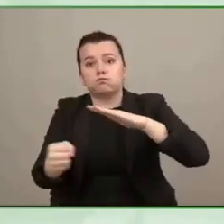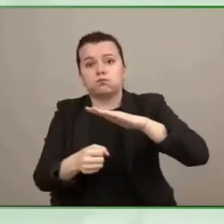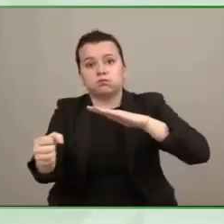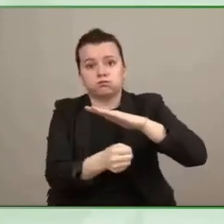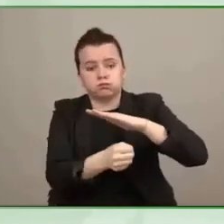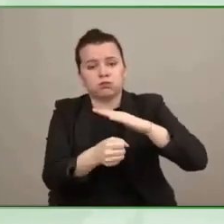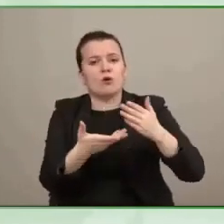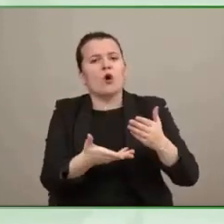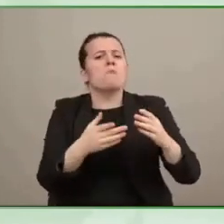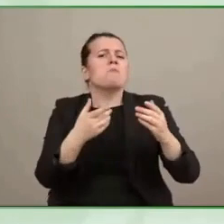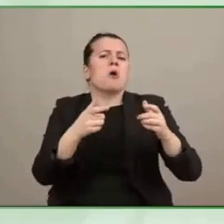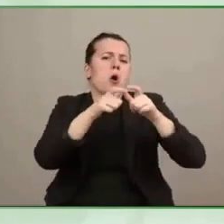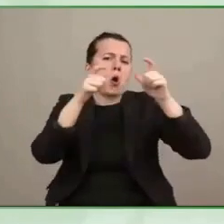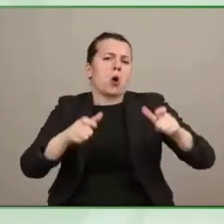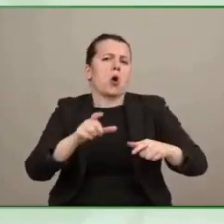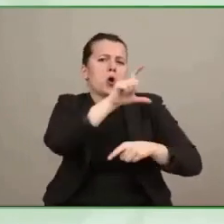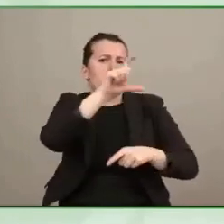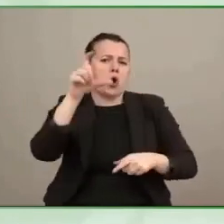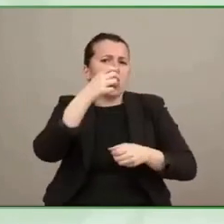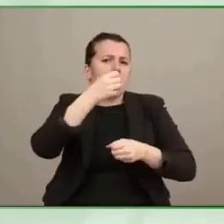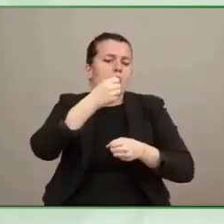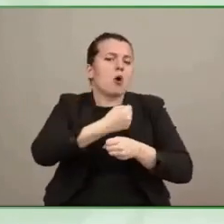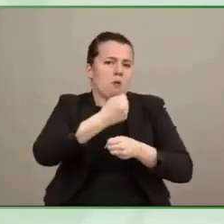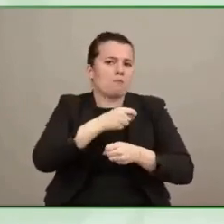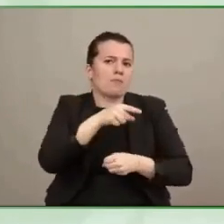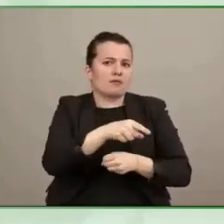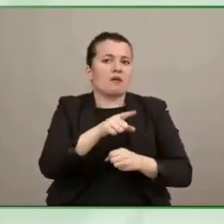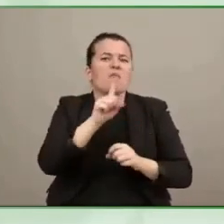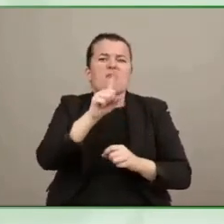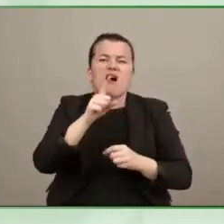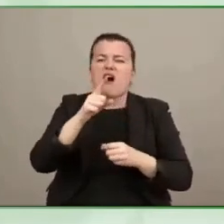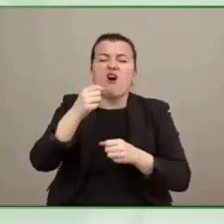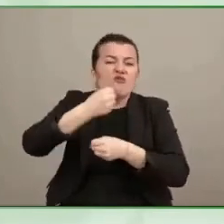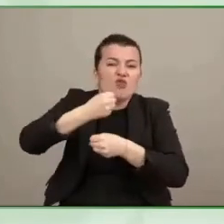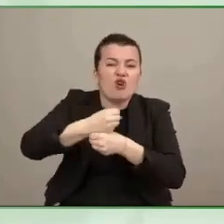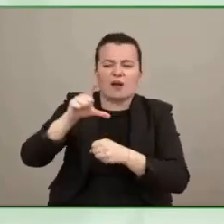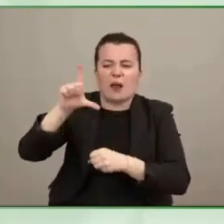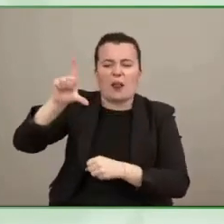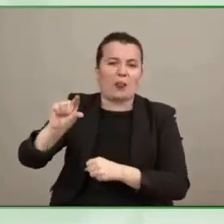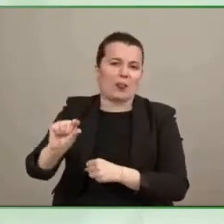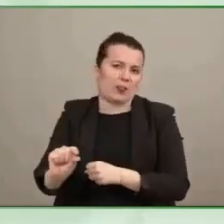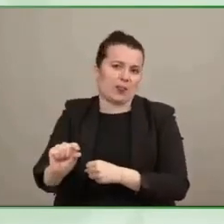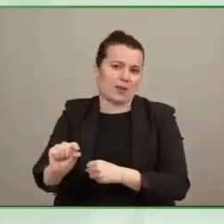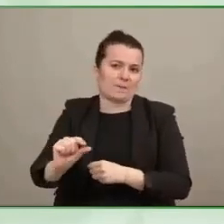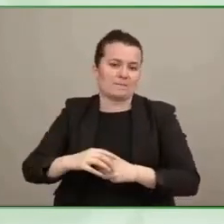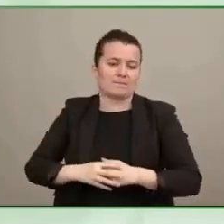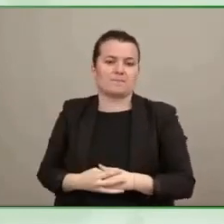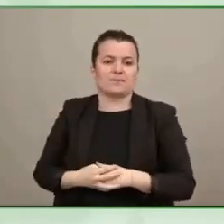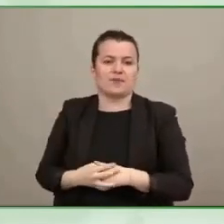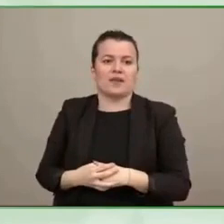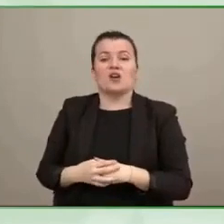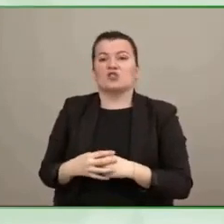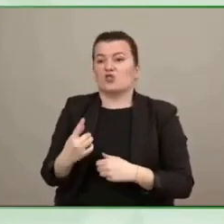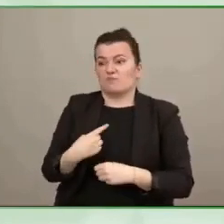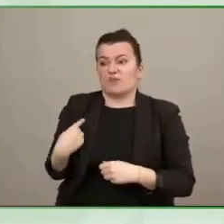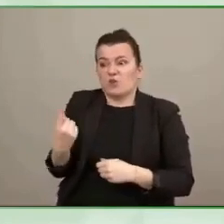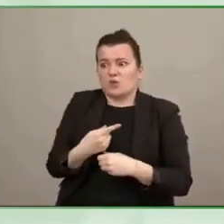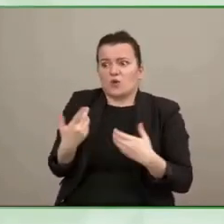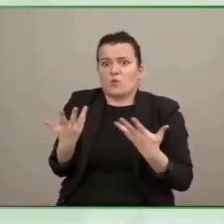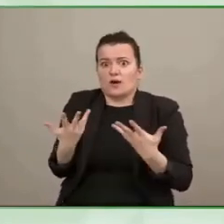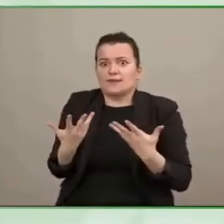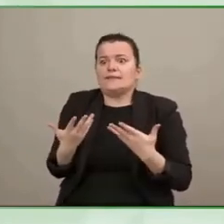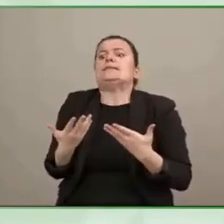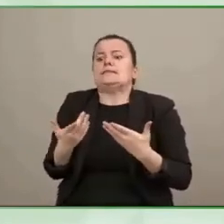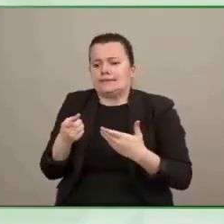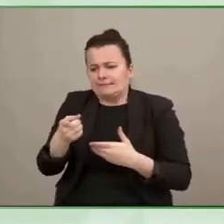any experience working in any field. We are in Sheyaw organization supporting youth by engaging